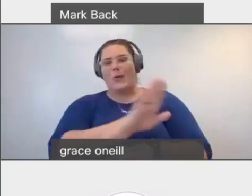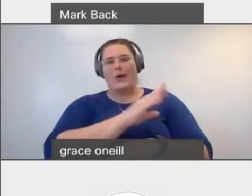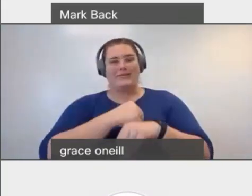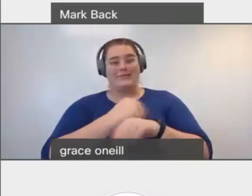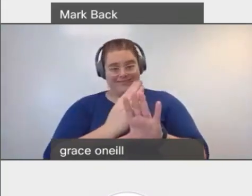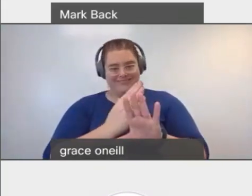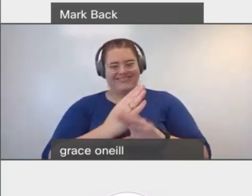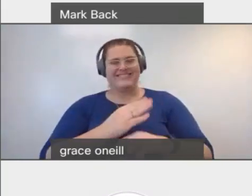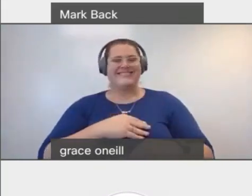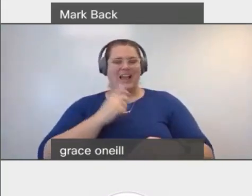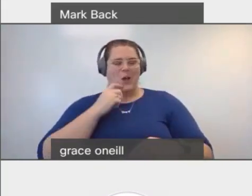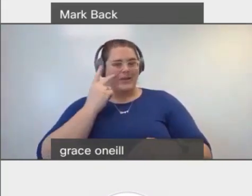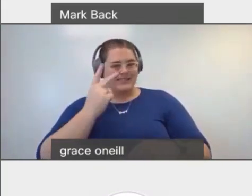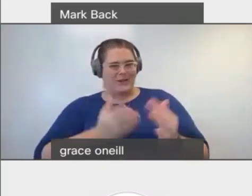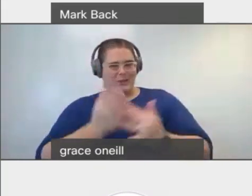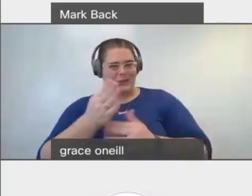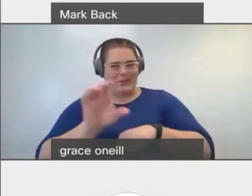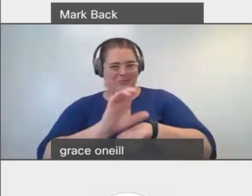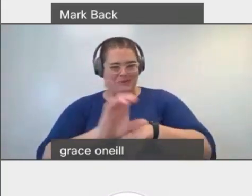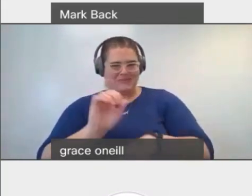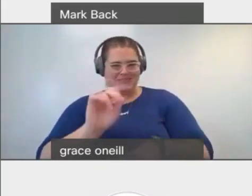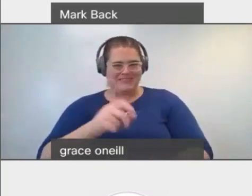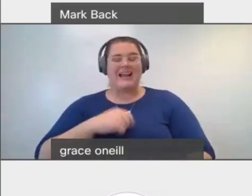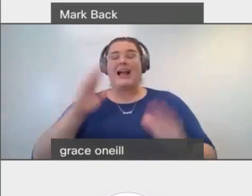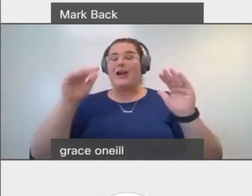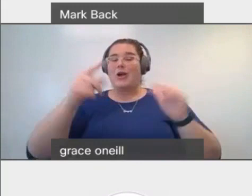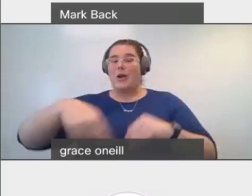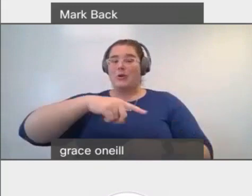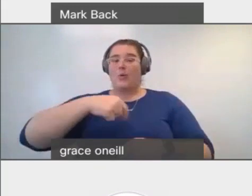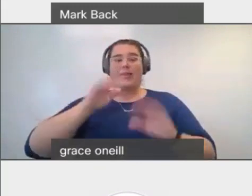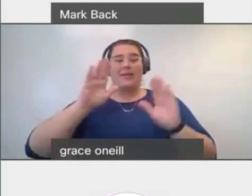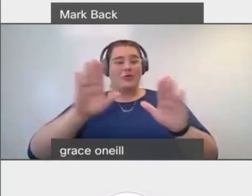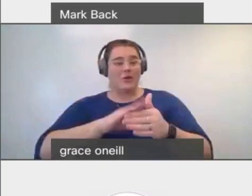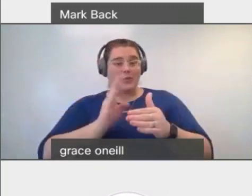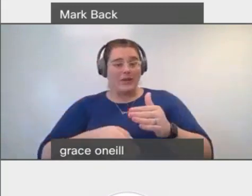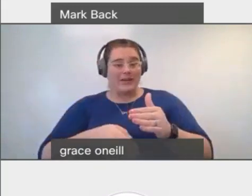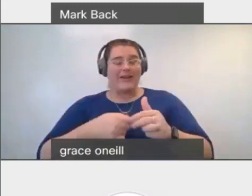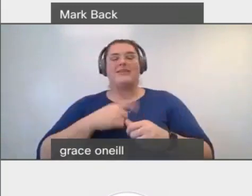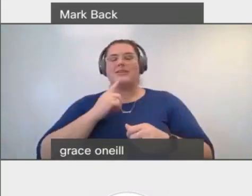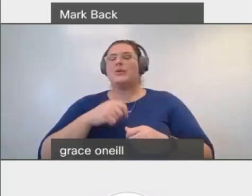And I hope everyone has a great weekend, and we will talk again next week.